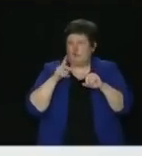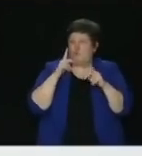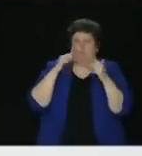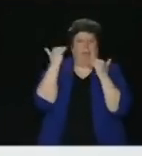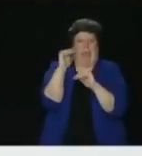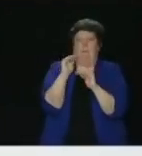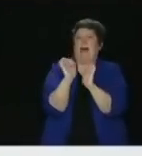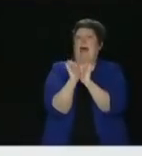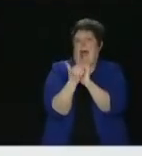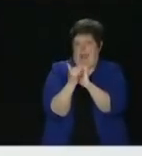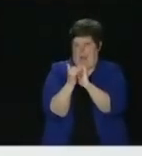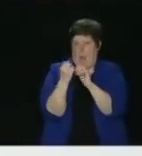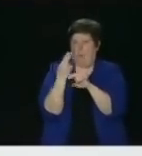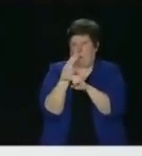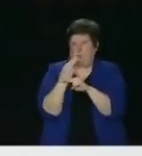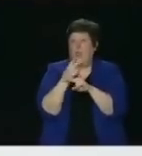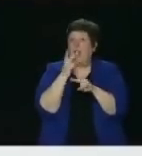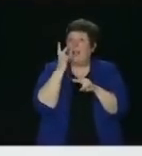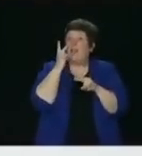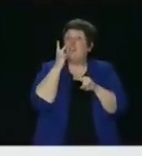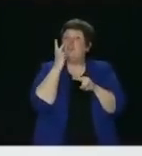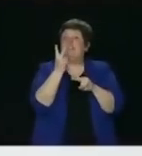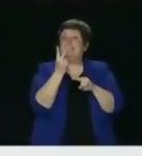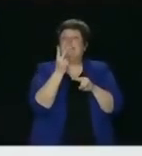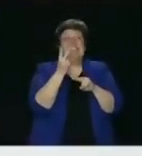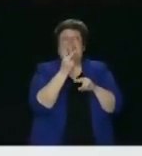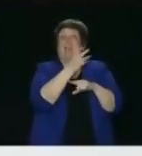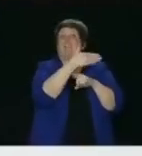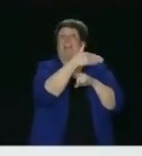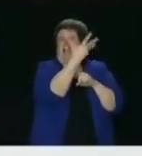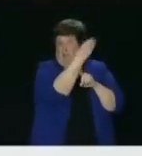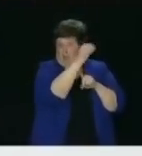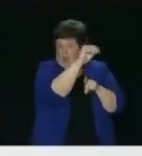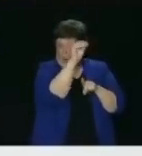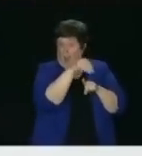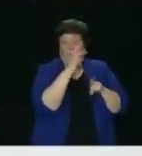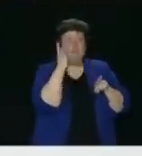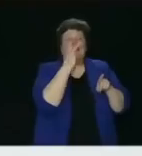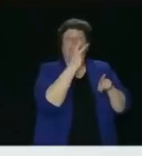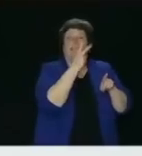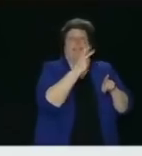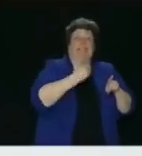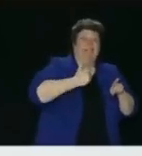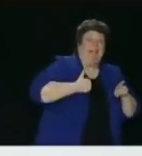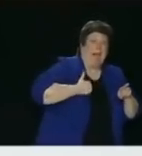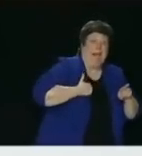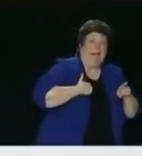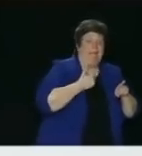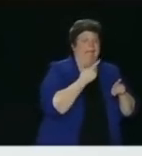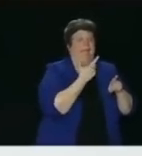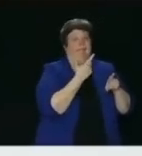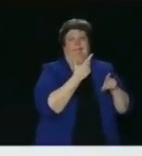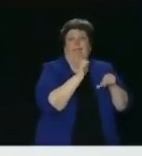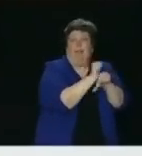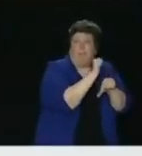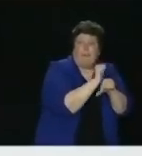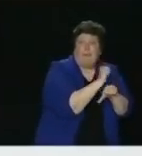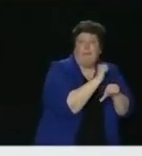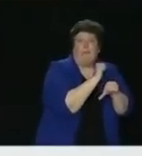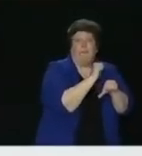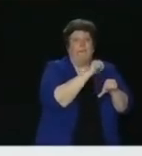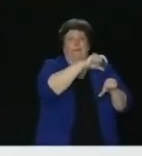Wellington Street, you can see several different flags with Canadian, Albertan, Quebec flags. These trucks are registered across